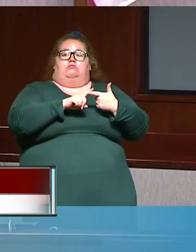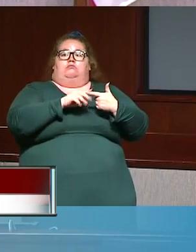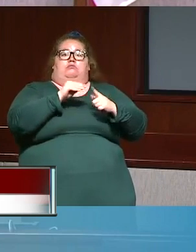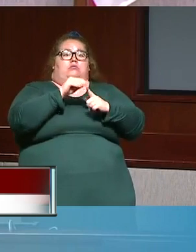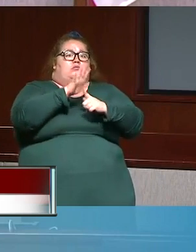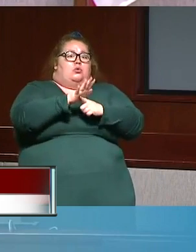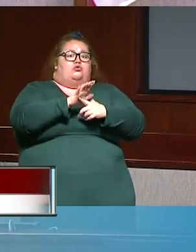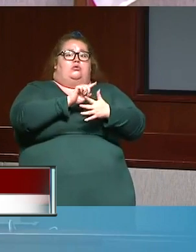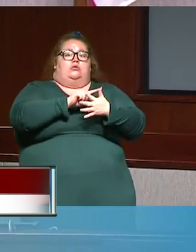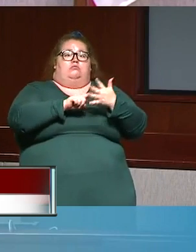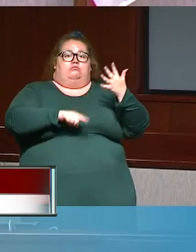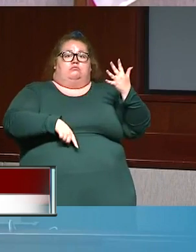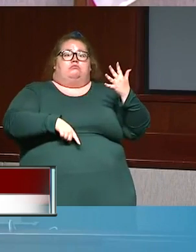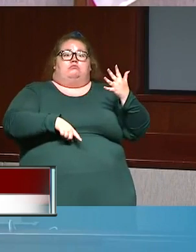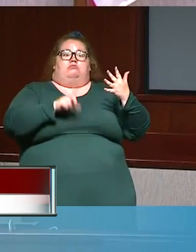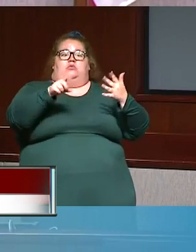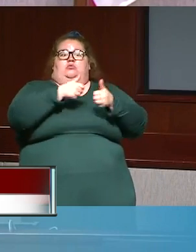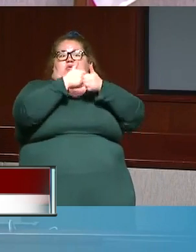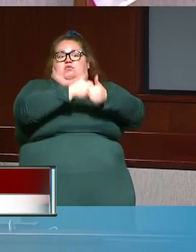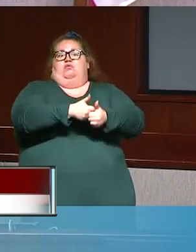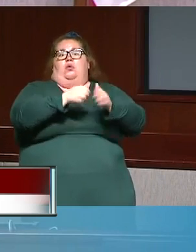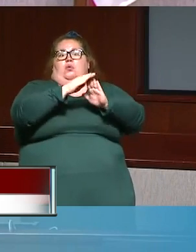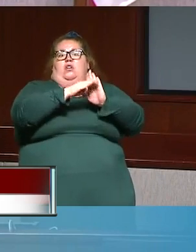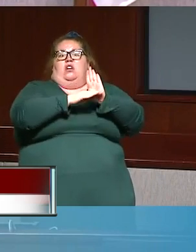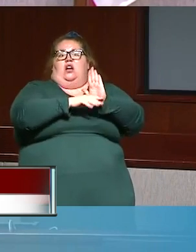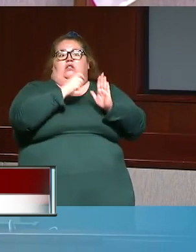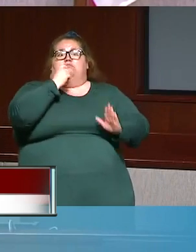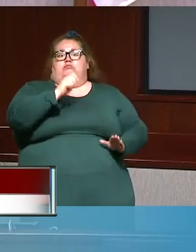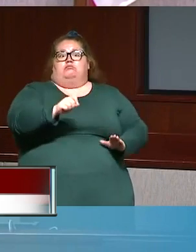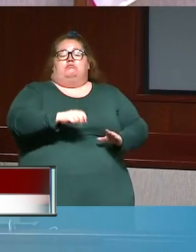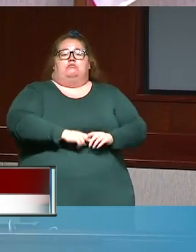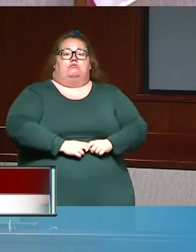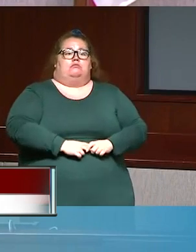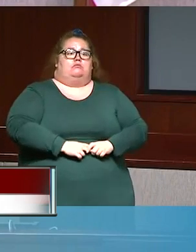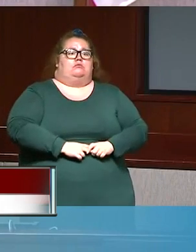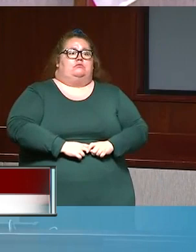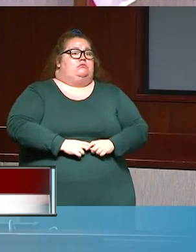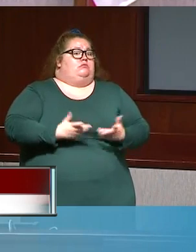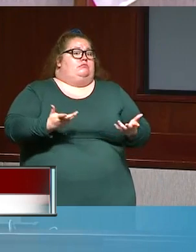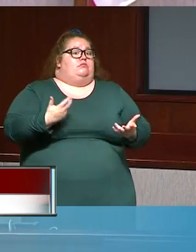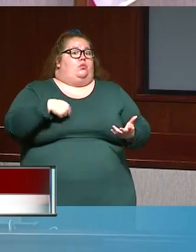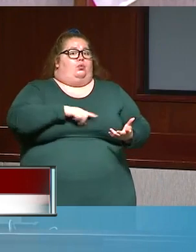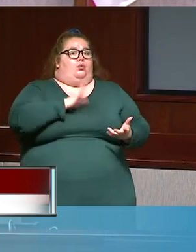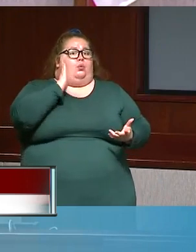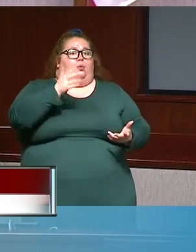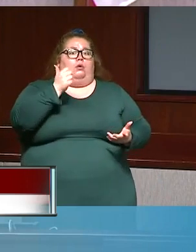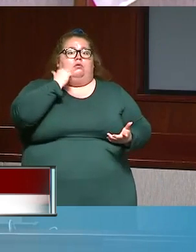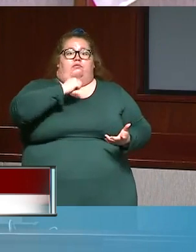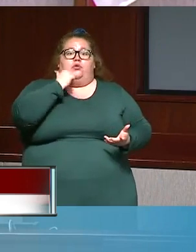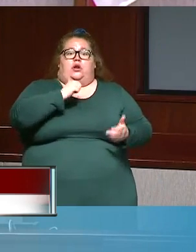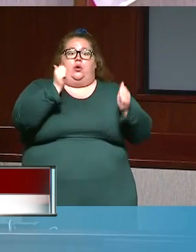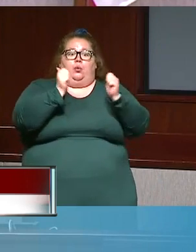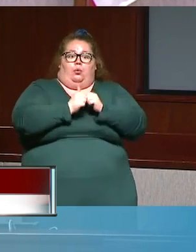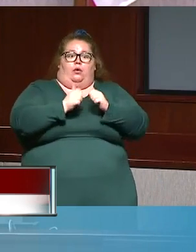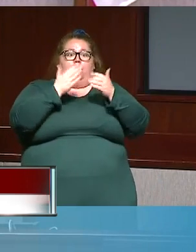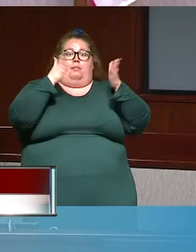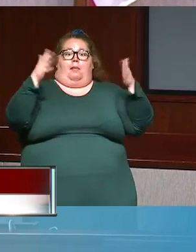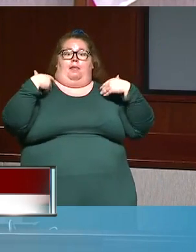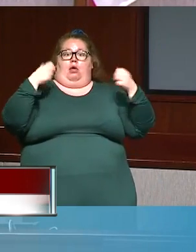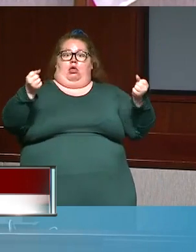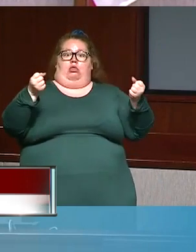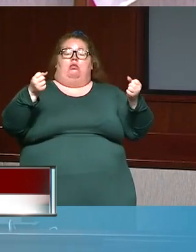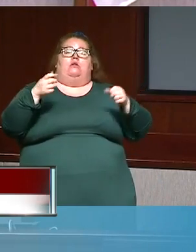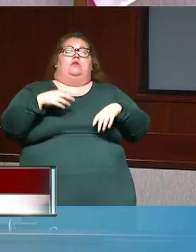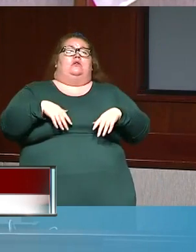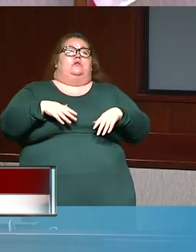virus, and you need to be following the guidance. So this will be a daily thing that we'll be doing with public health at the state